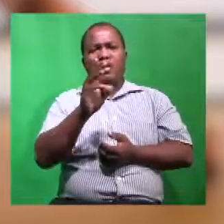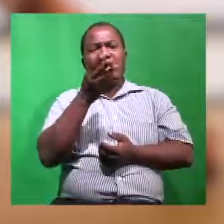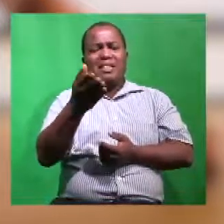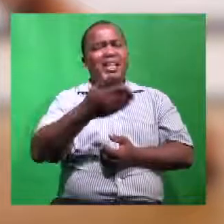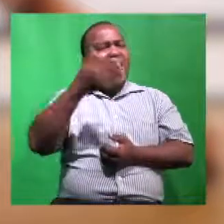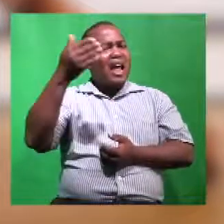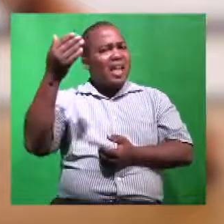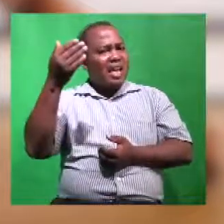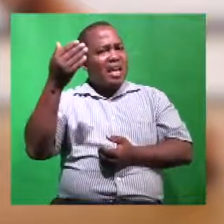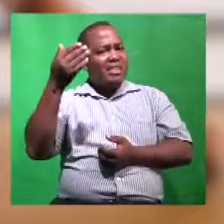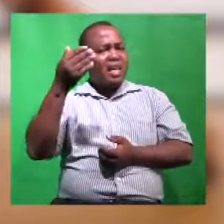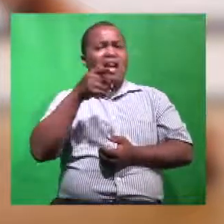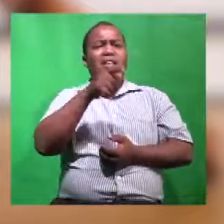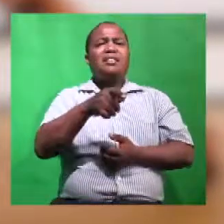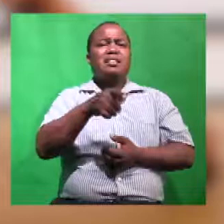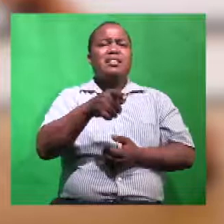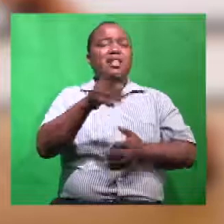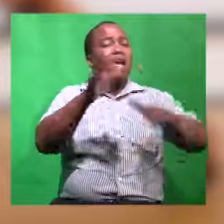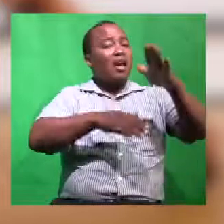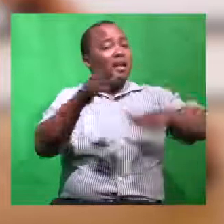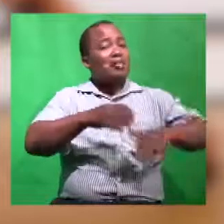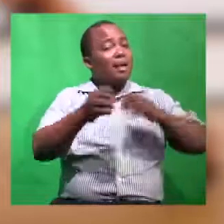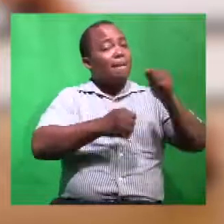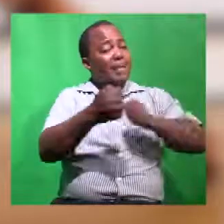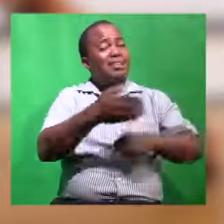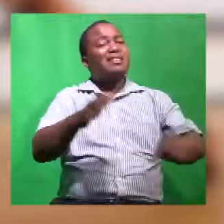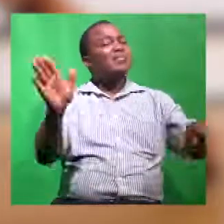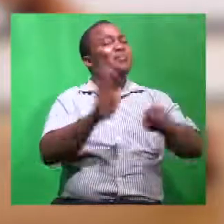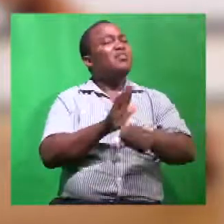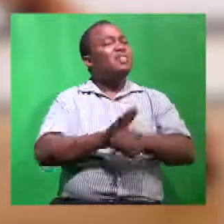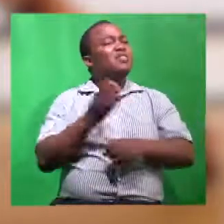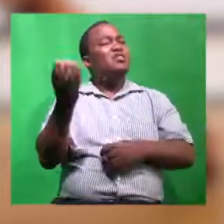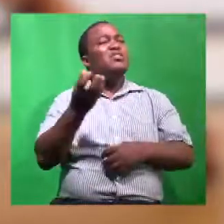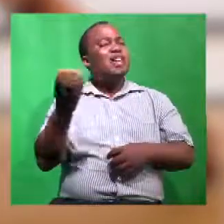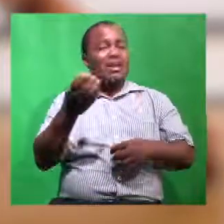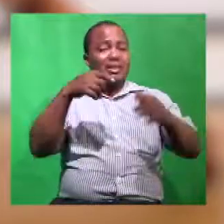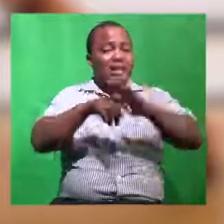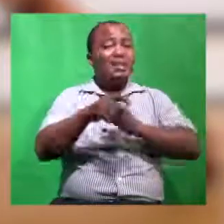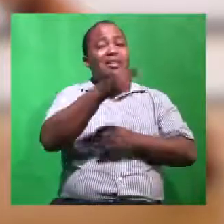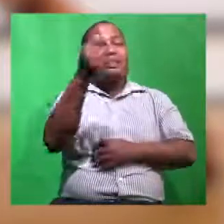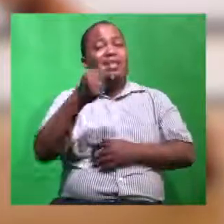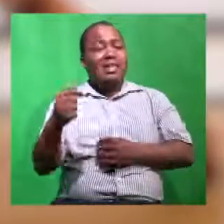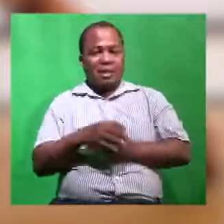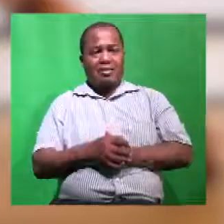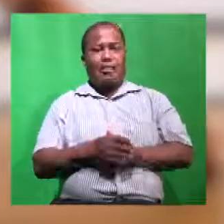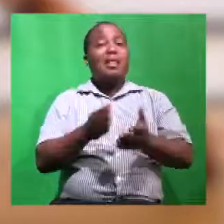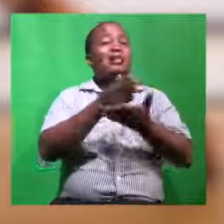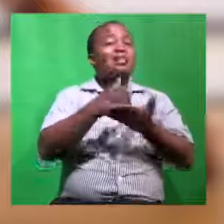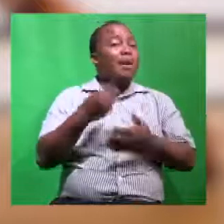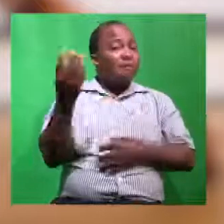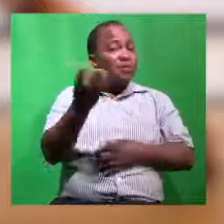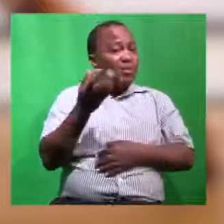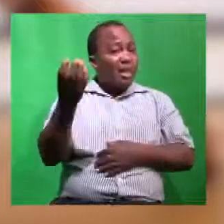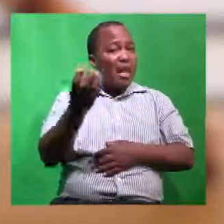of culture or negative cultural values practicing in many societies. In Tanzania or other places. Some societies, they